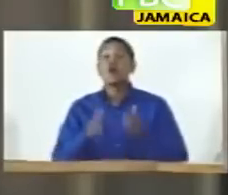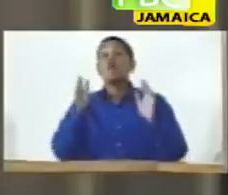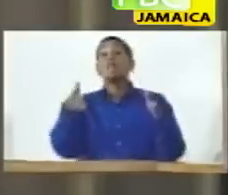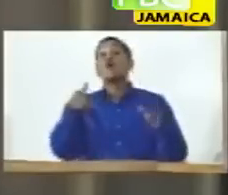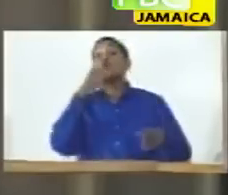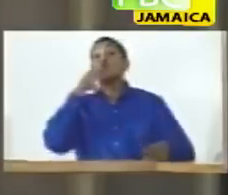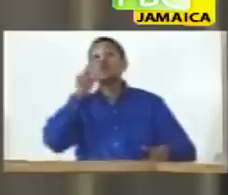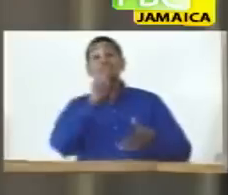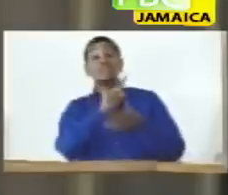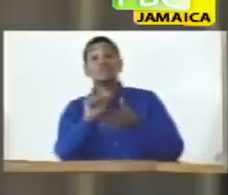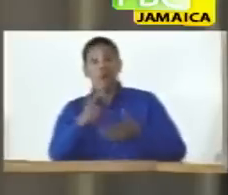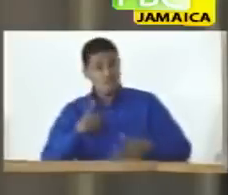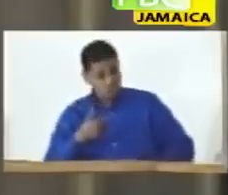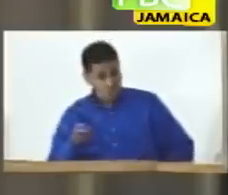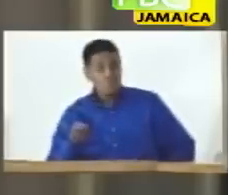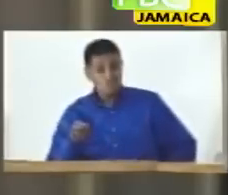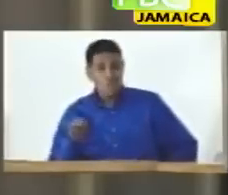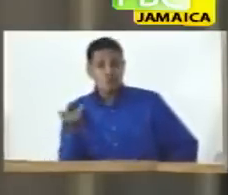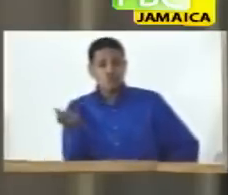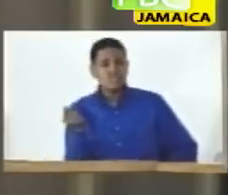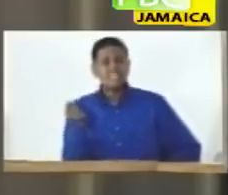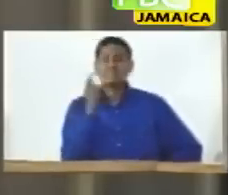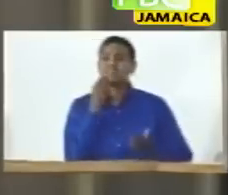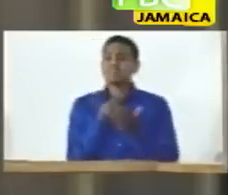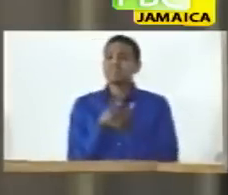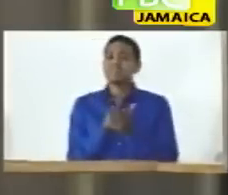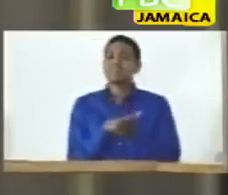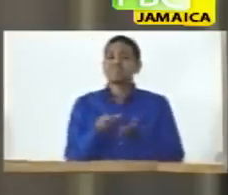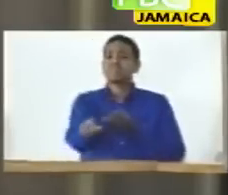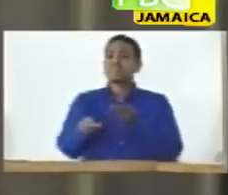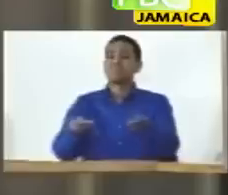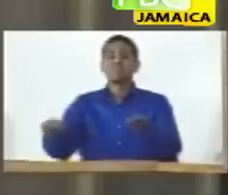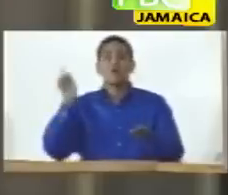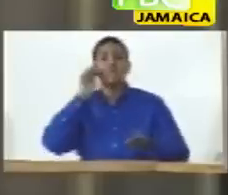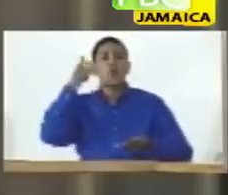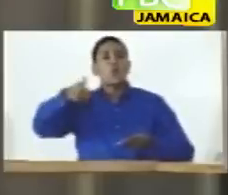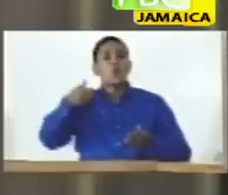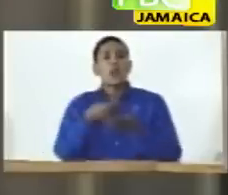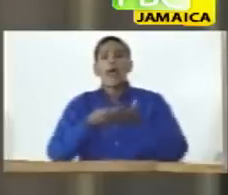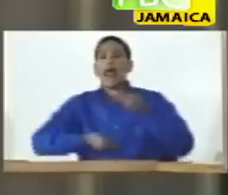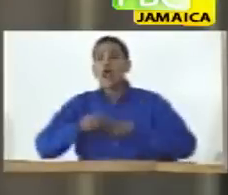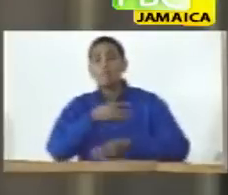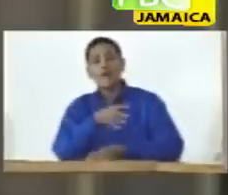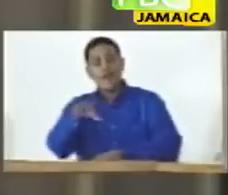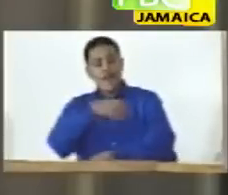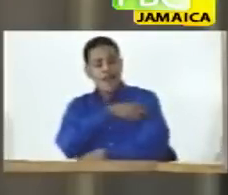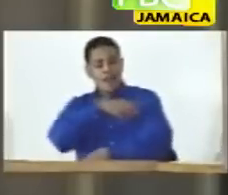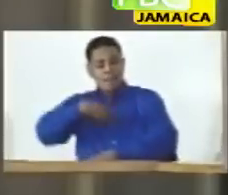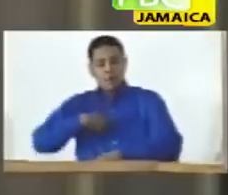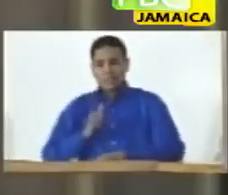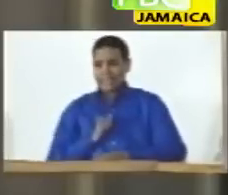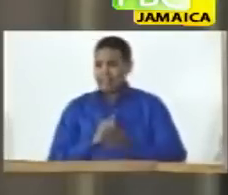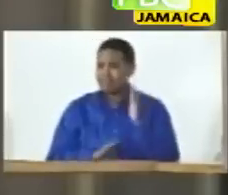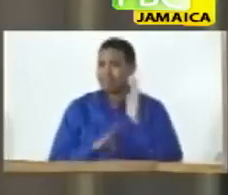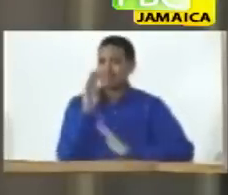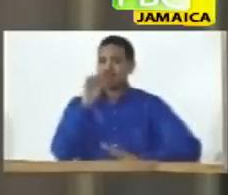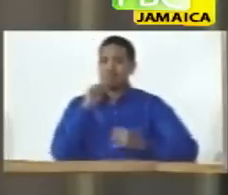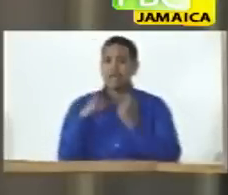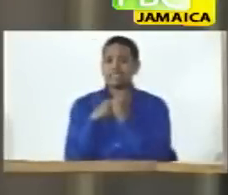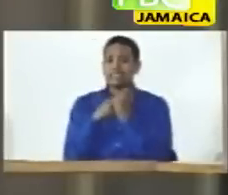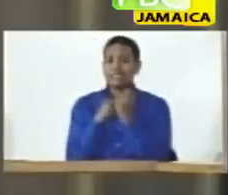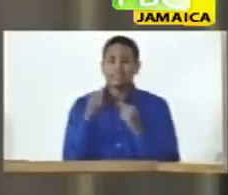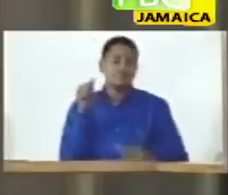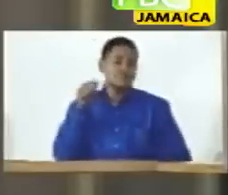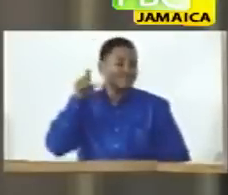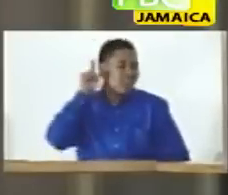Persons with disability received grants for their own economic empowerment and assistive